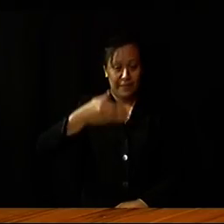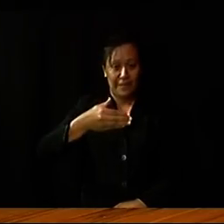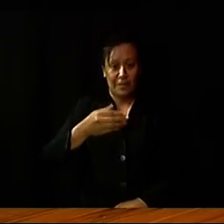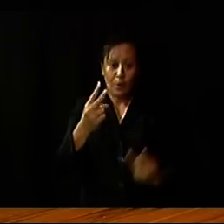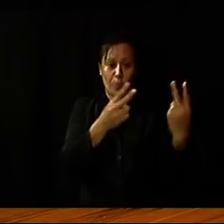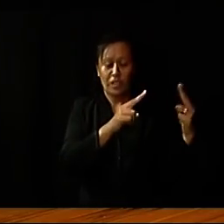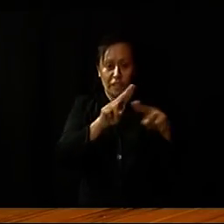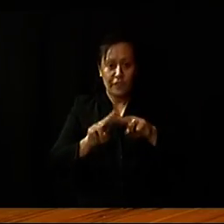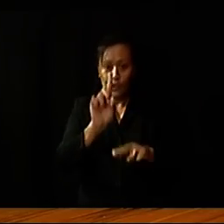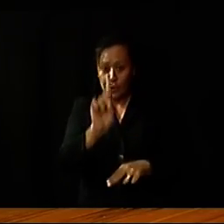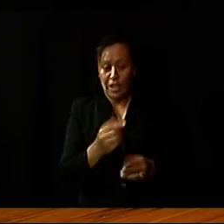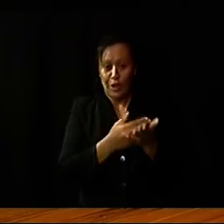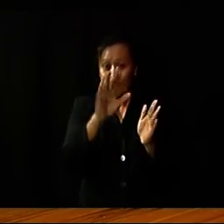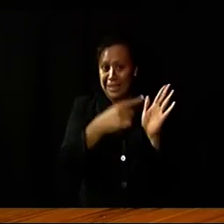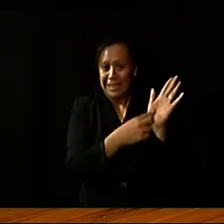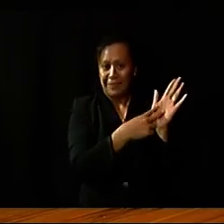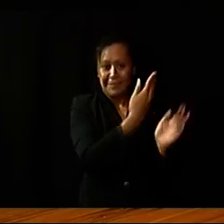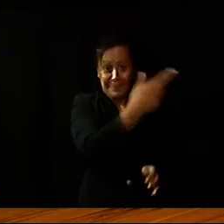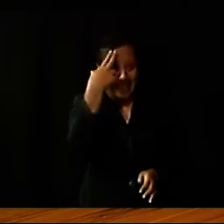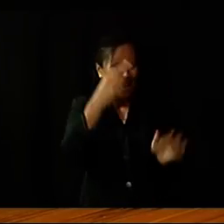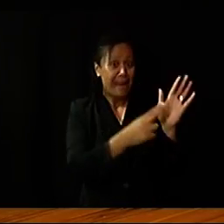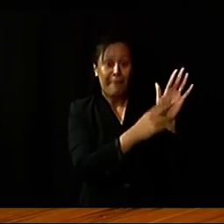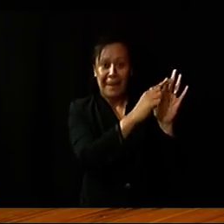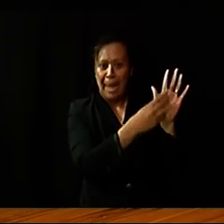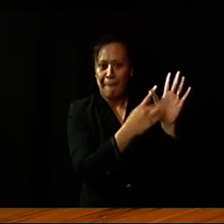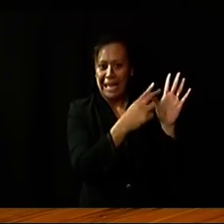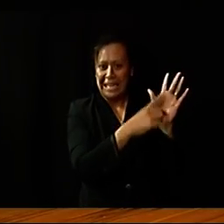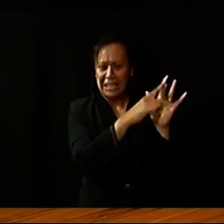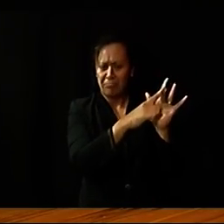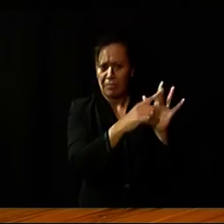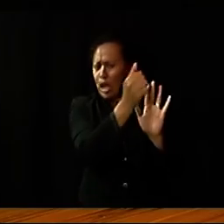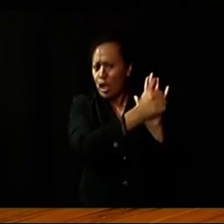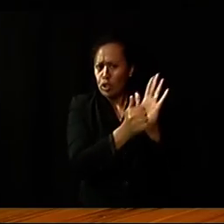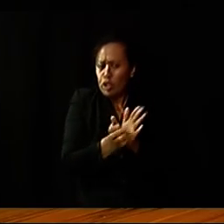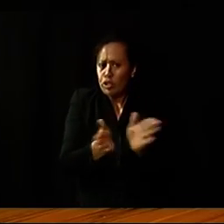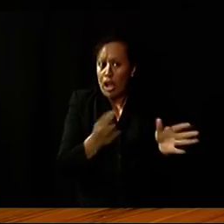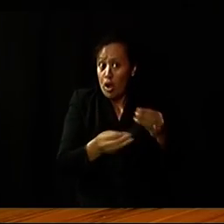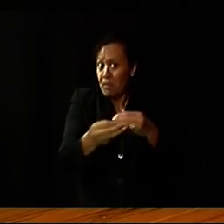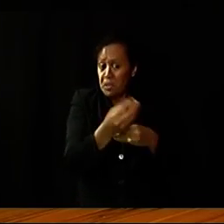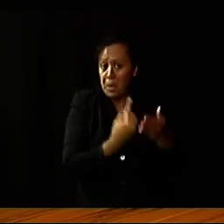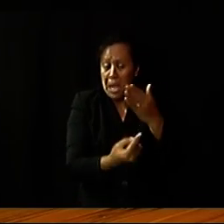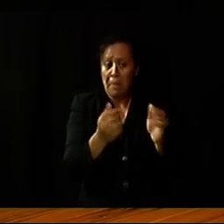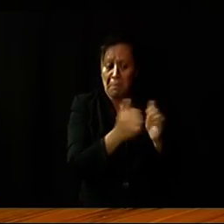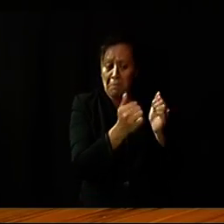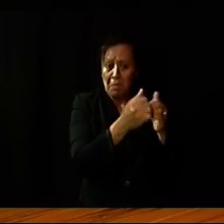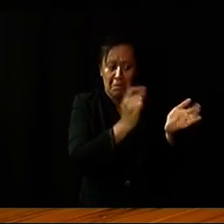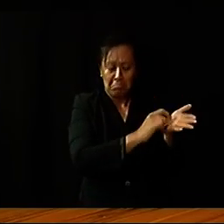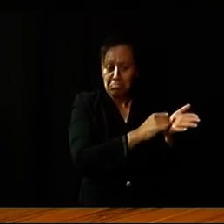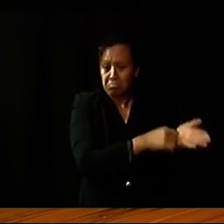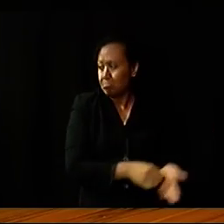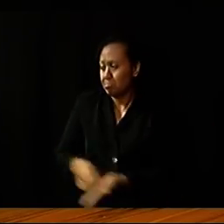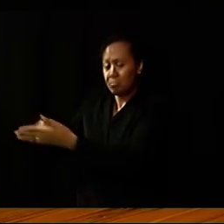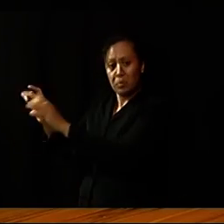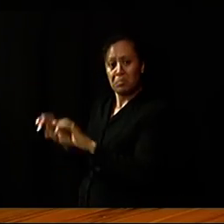Good evening. You're watching Fiji Today on MyTV. I'm Nemani Turangavu. The Attorney General's office has sent extradition